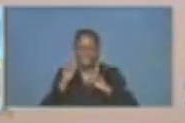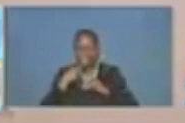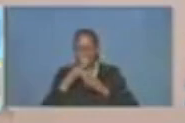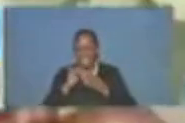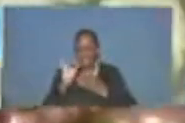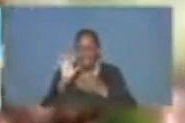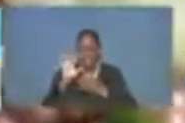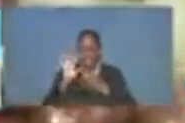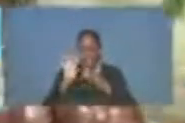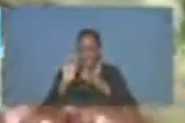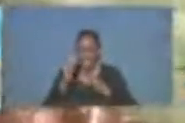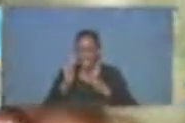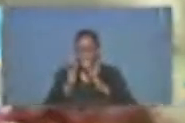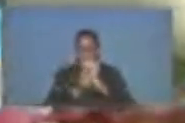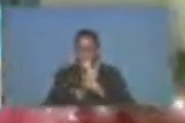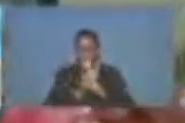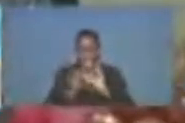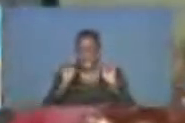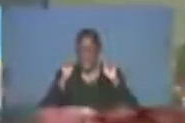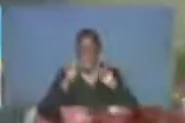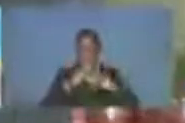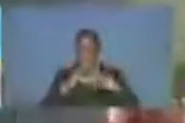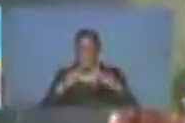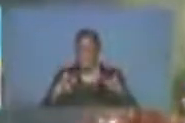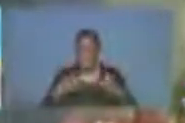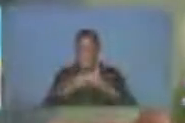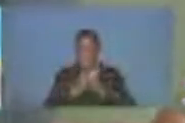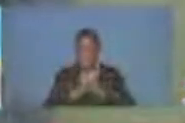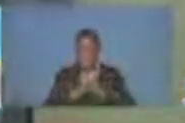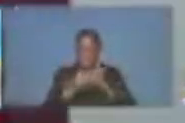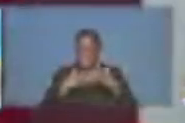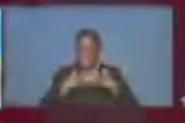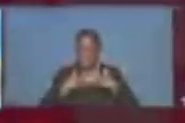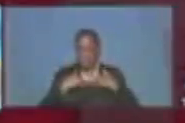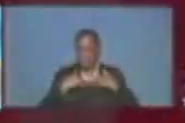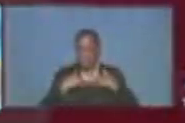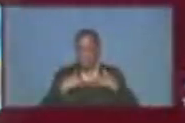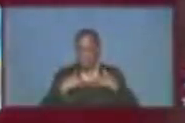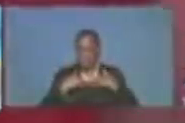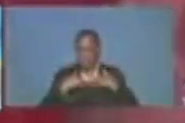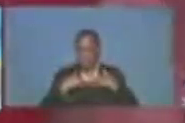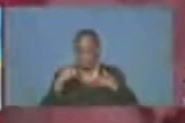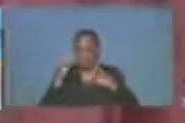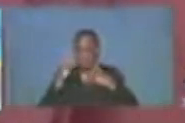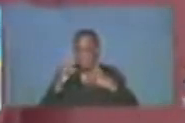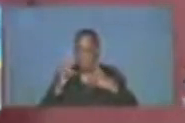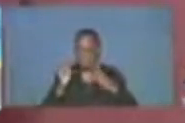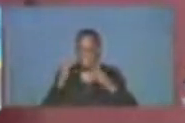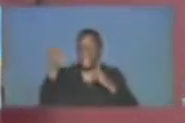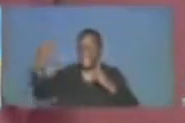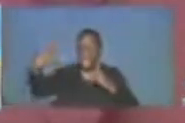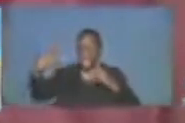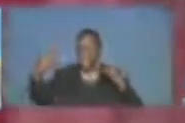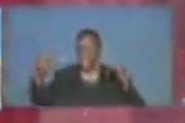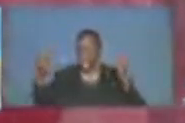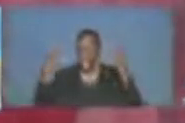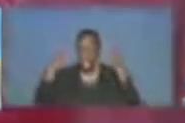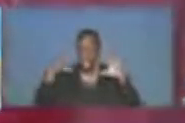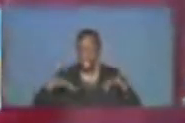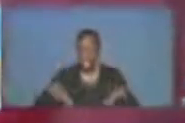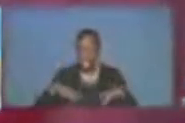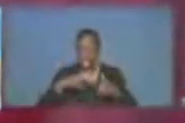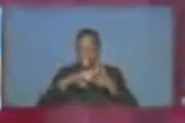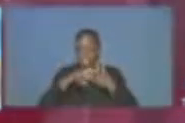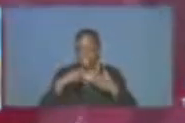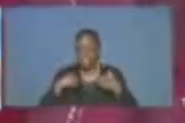an hour. Thompson is one of several men who operate the business, offering vaginal steaming, lymphatic massages, and